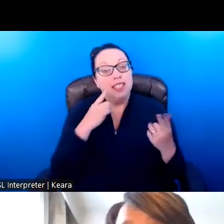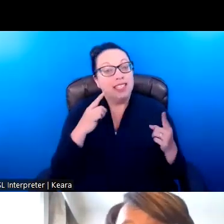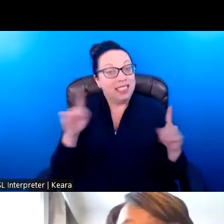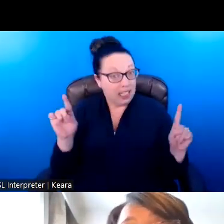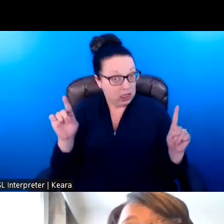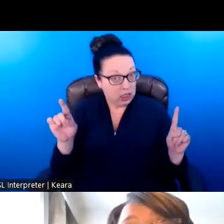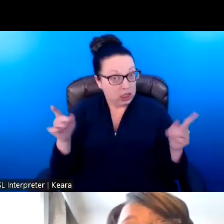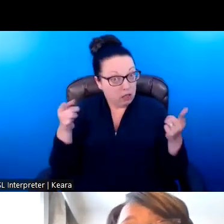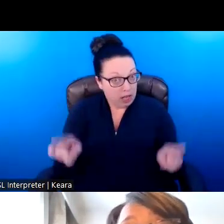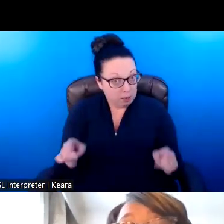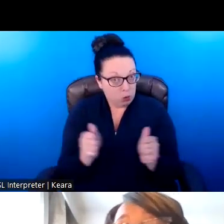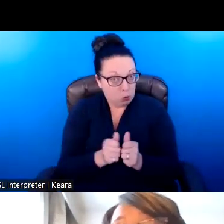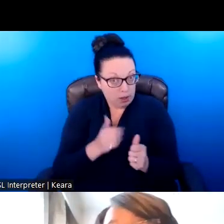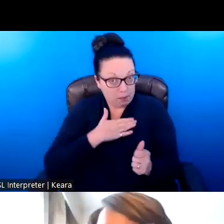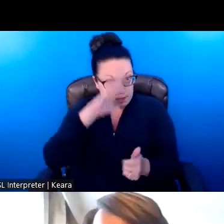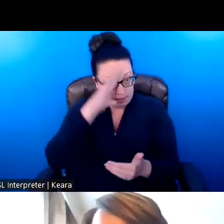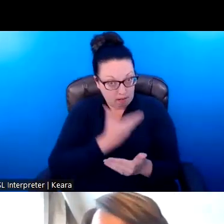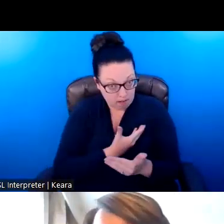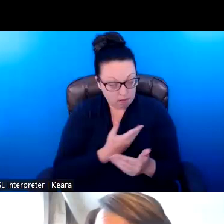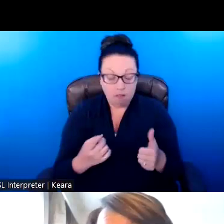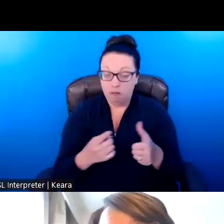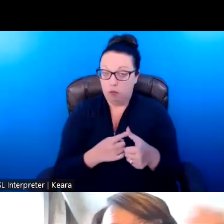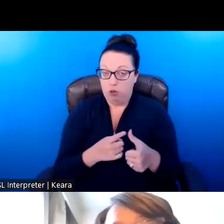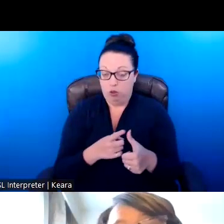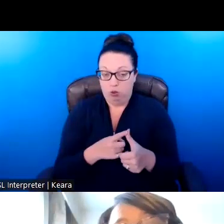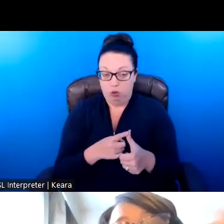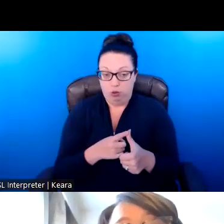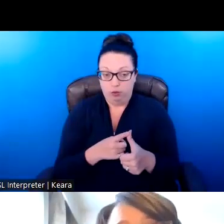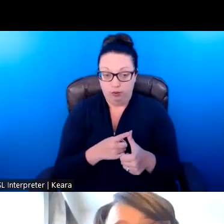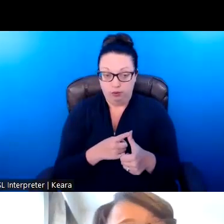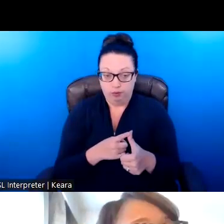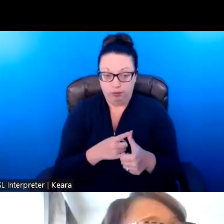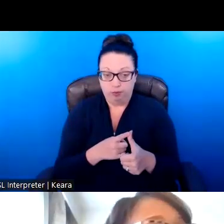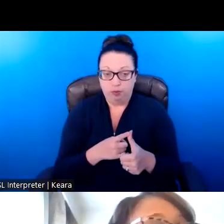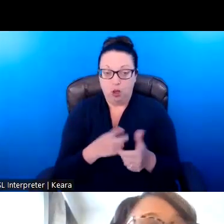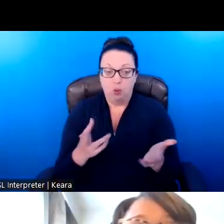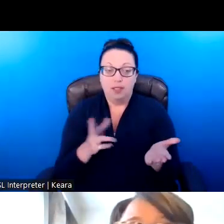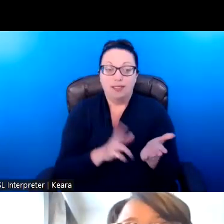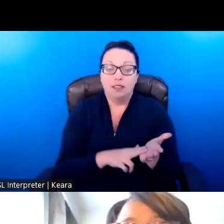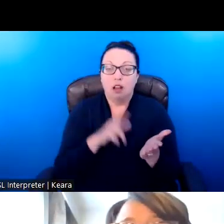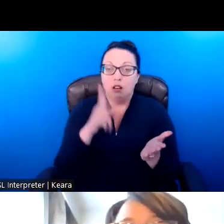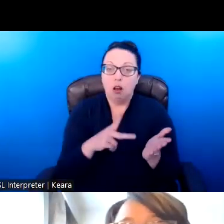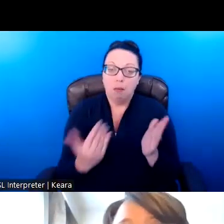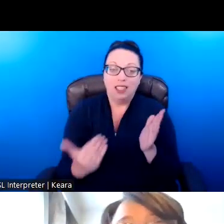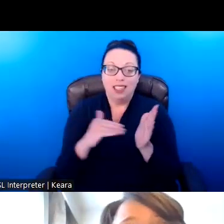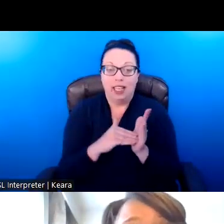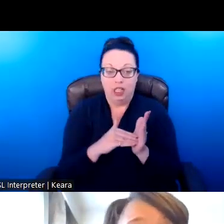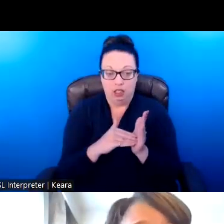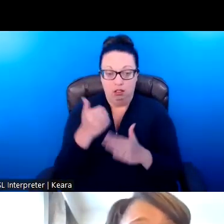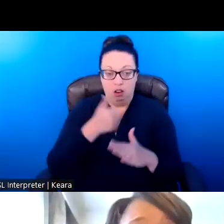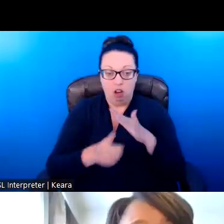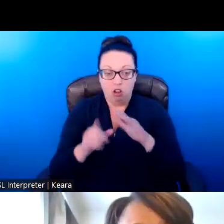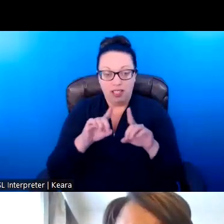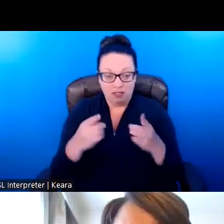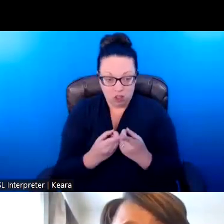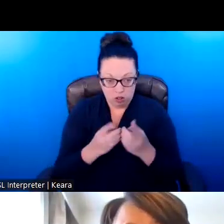son is, number one, I re-registered him under the Division of